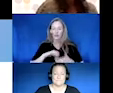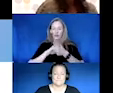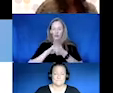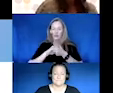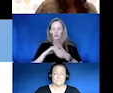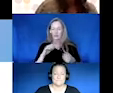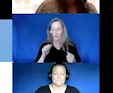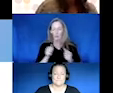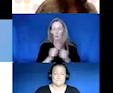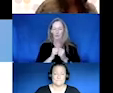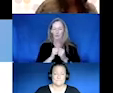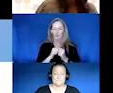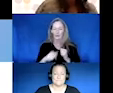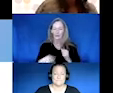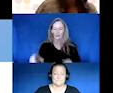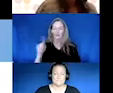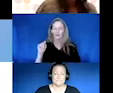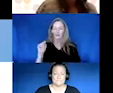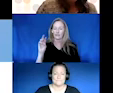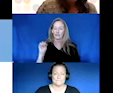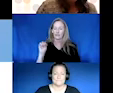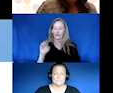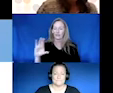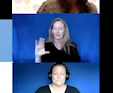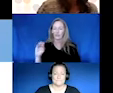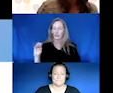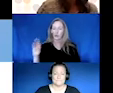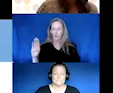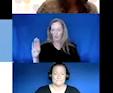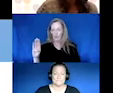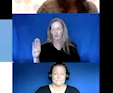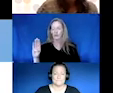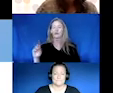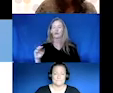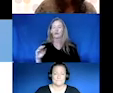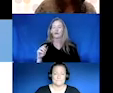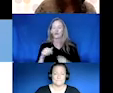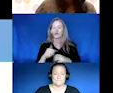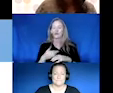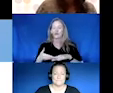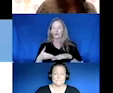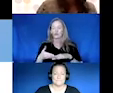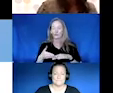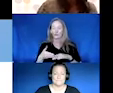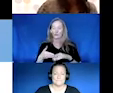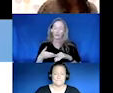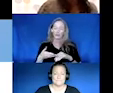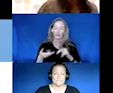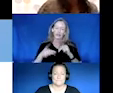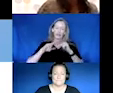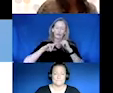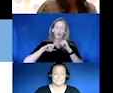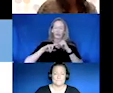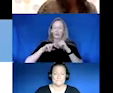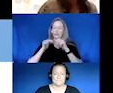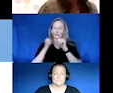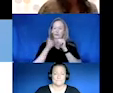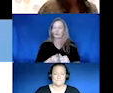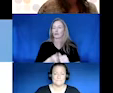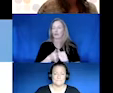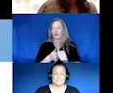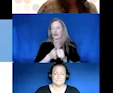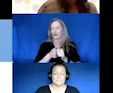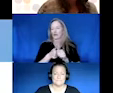services, and our goal ultimately was to increase compliance with prenatal care and decrease